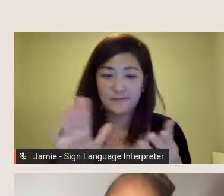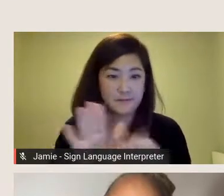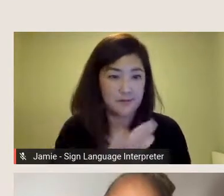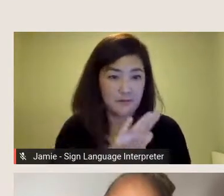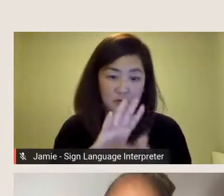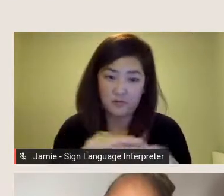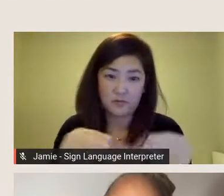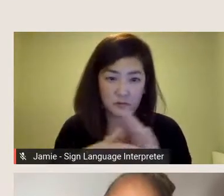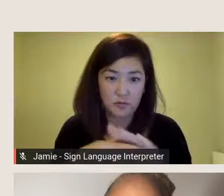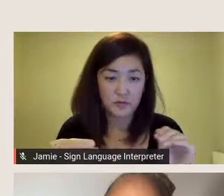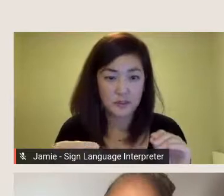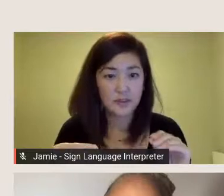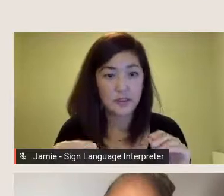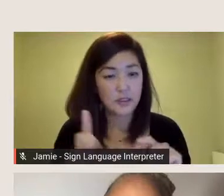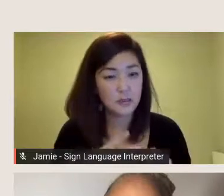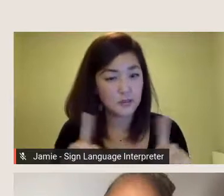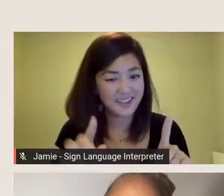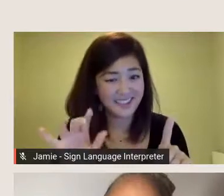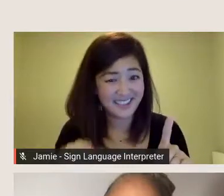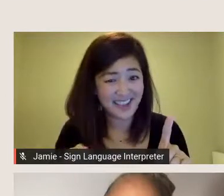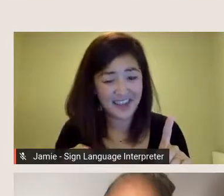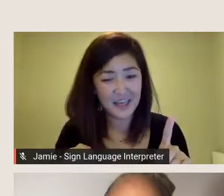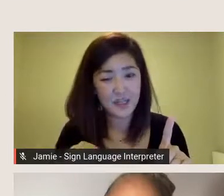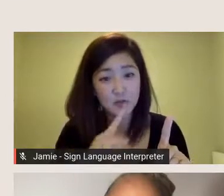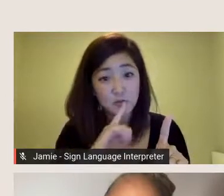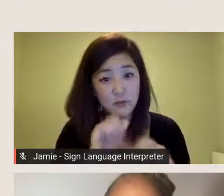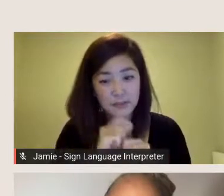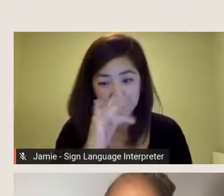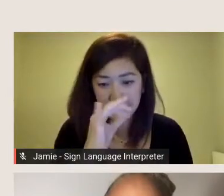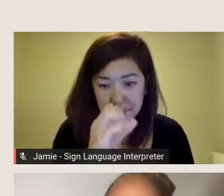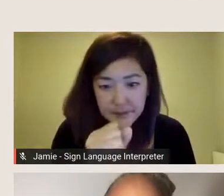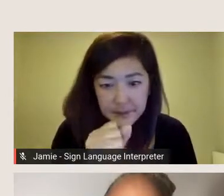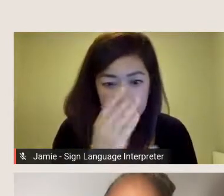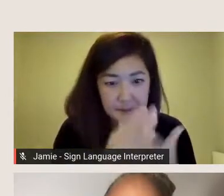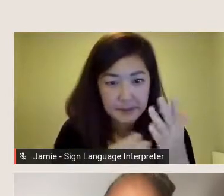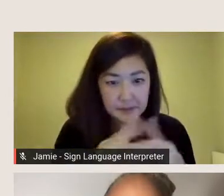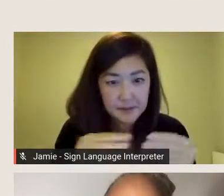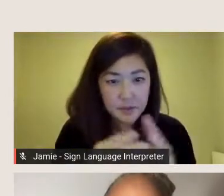not, the most compelling part of the story. It really begins with